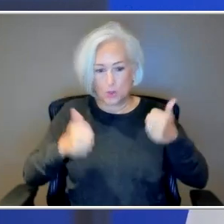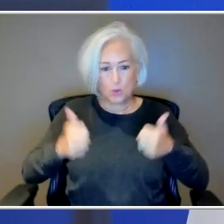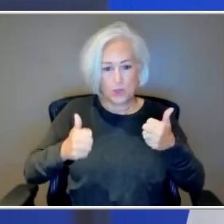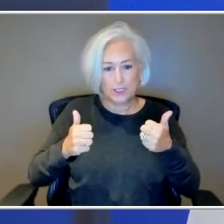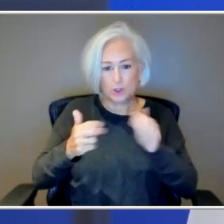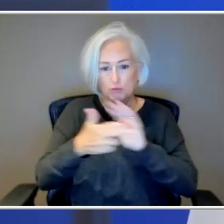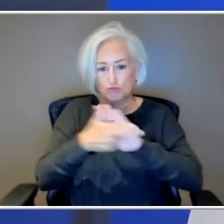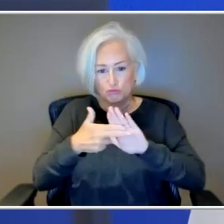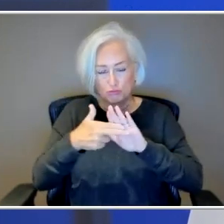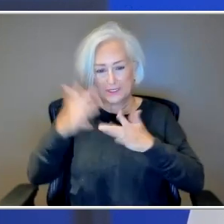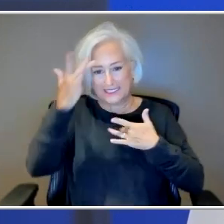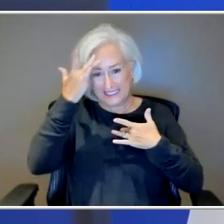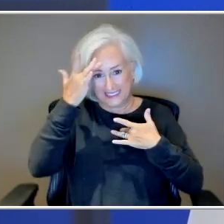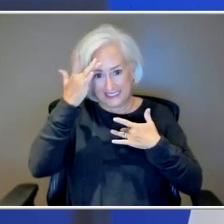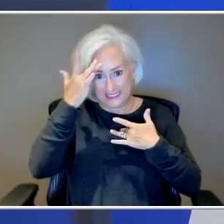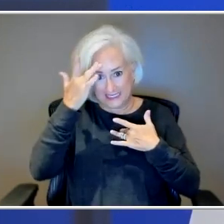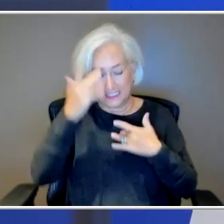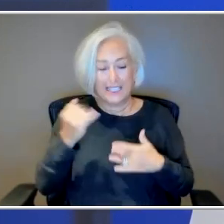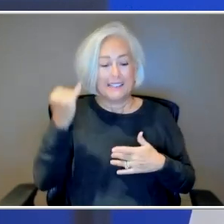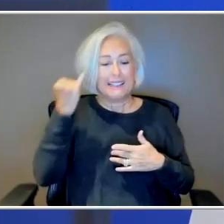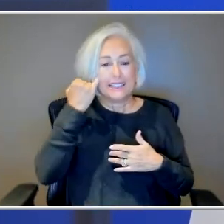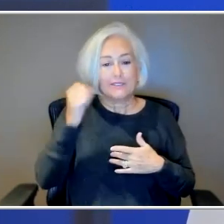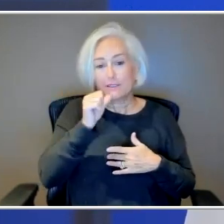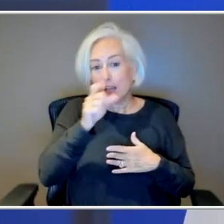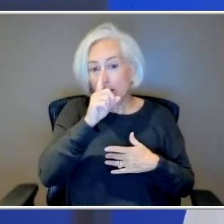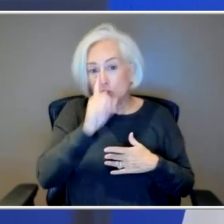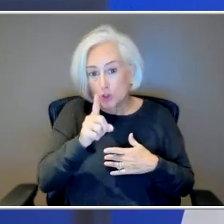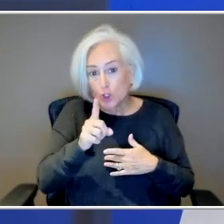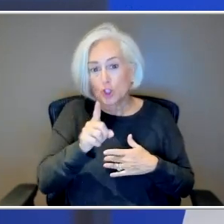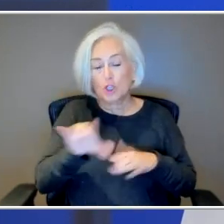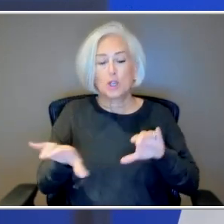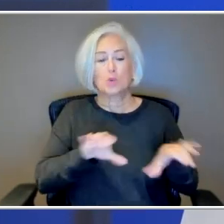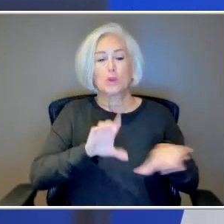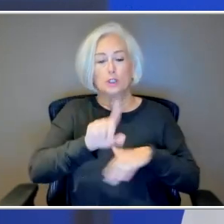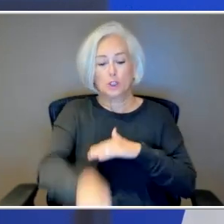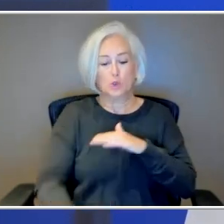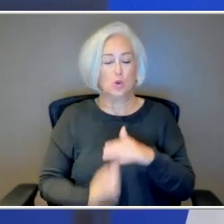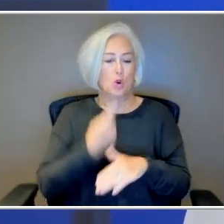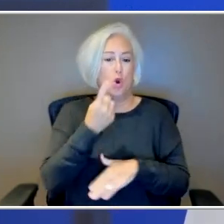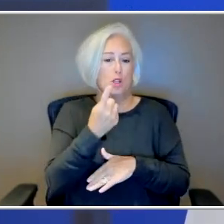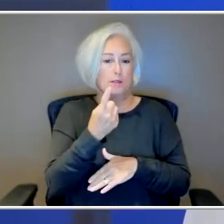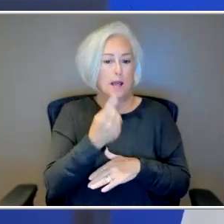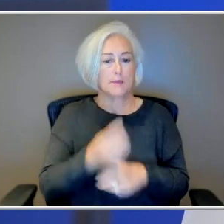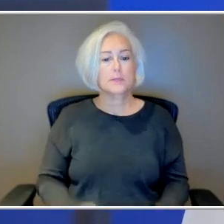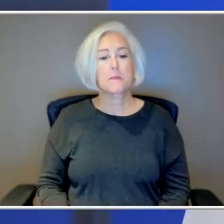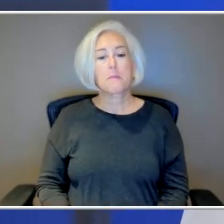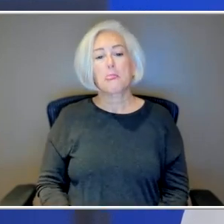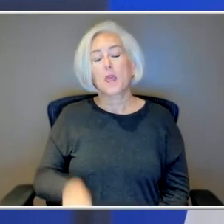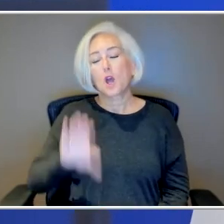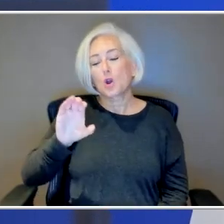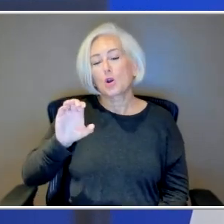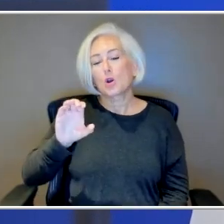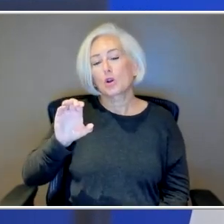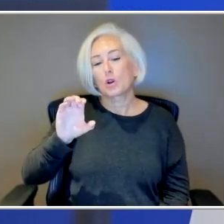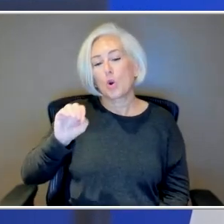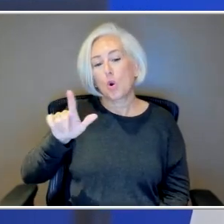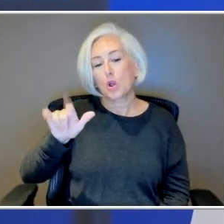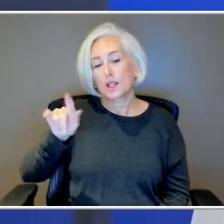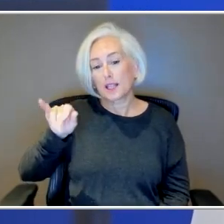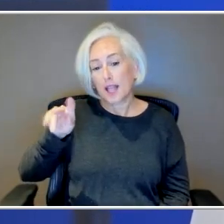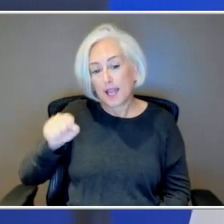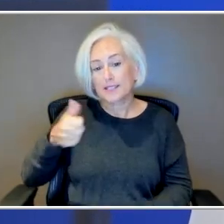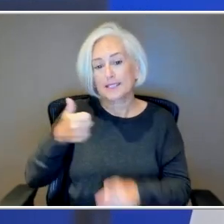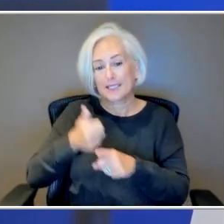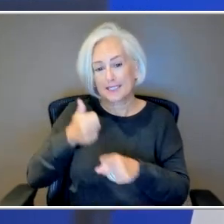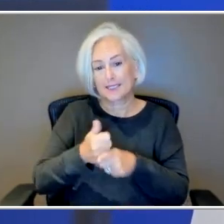do colonoscopy, and this is how we confirm ulcerative colitis. So again, ulcerative colitis is a clinical diagnosis, but we have to confirm with some other